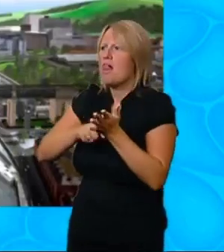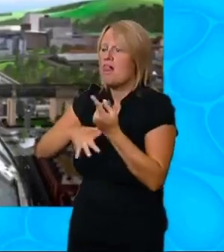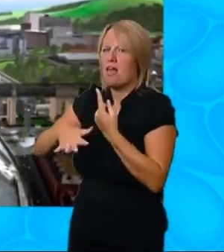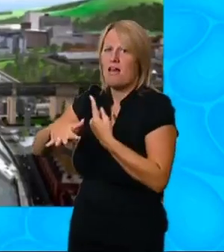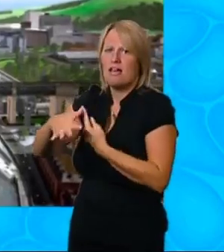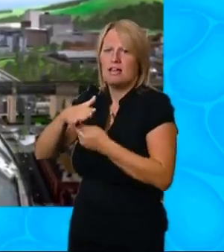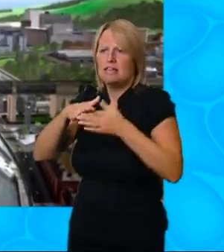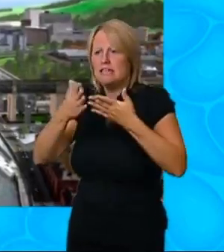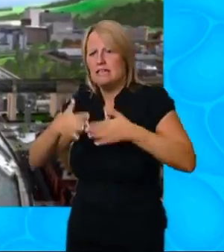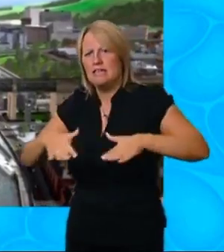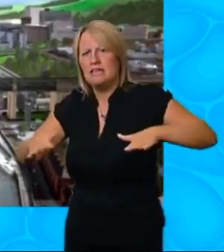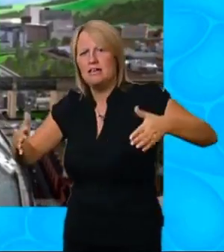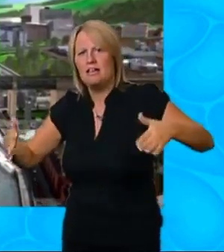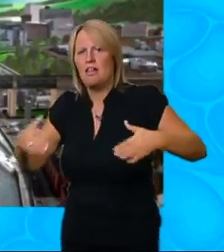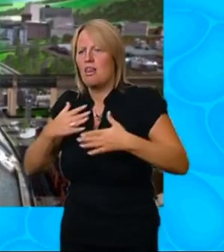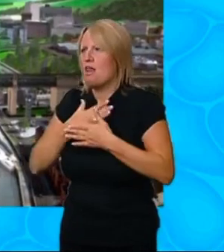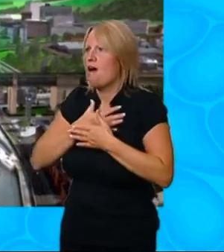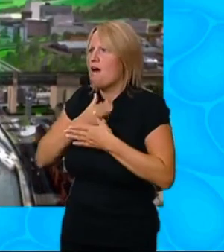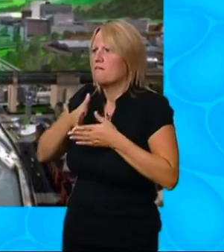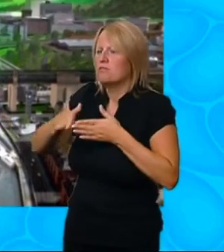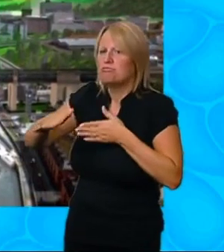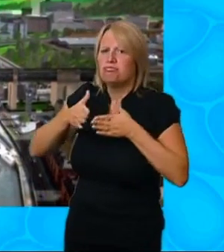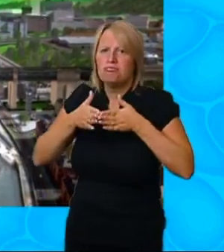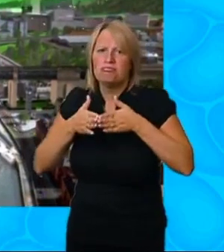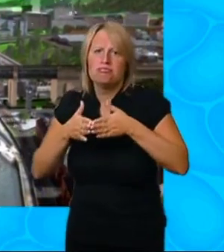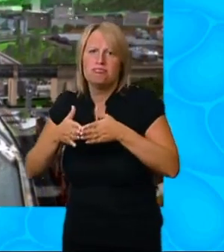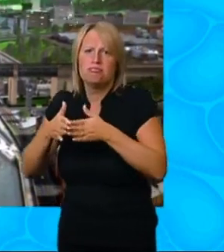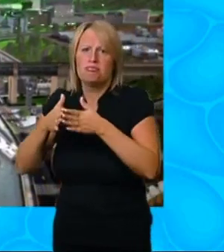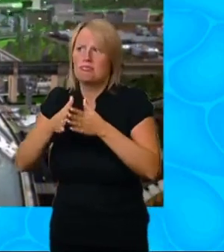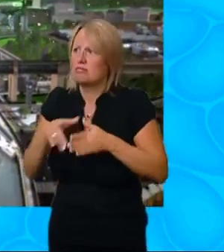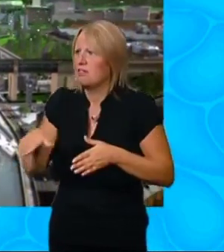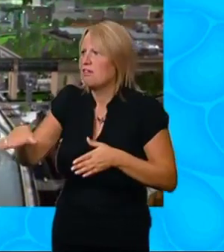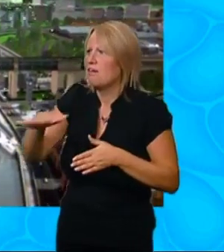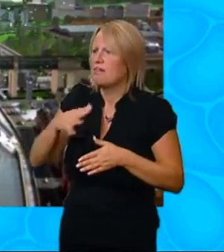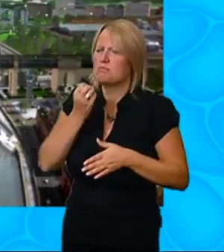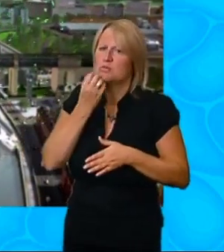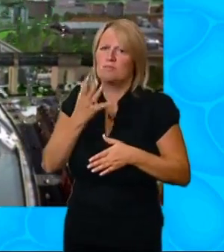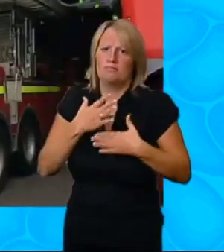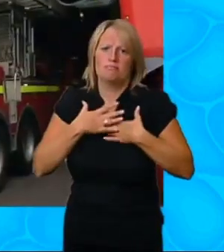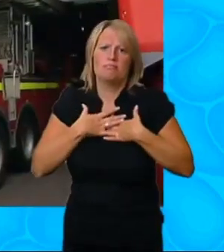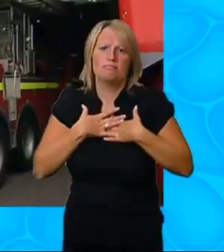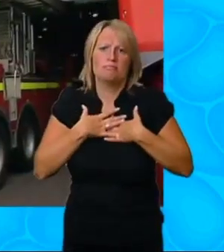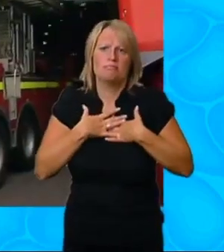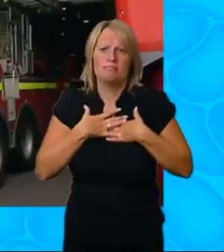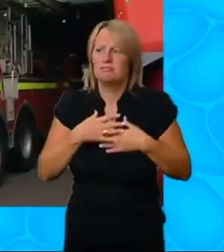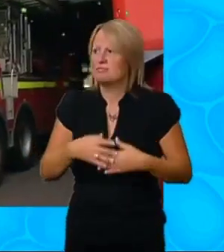love to skip in Riversy Dingle, Riversy Dingle, that's for me.